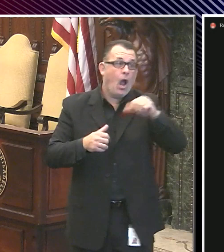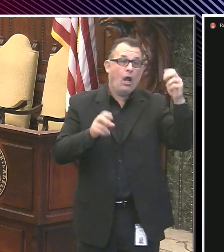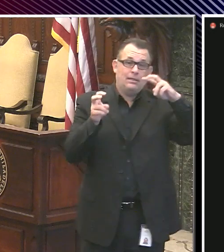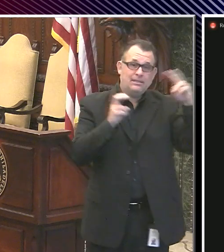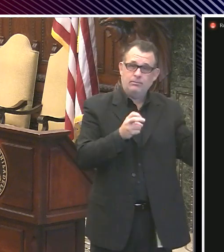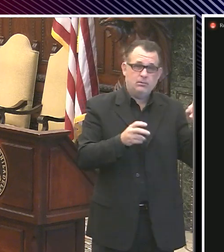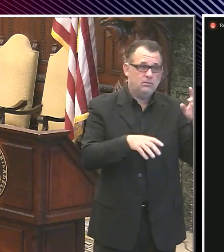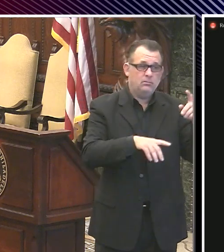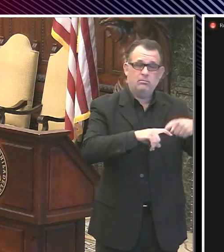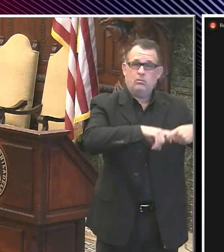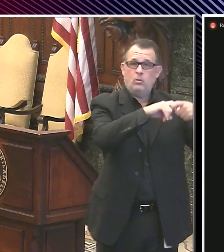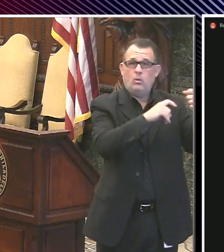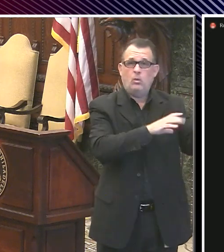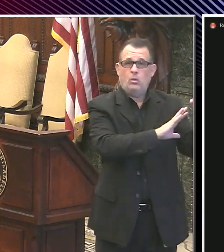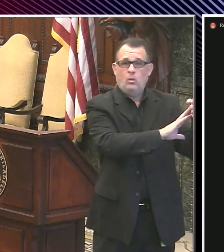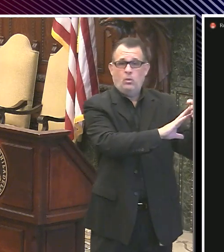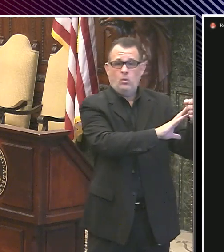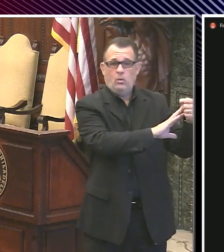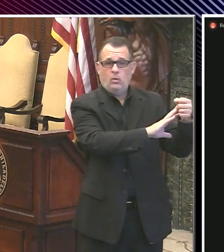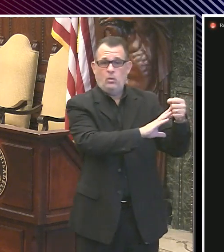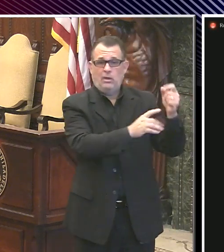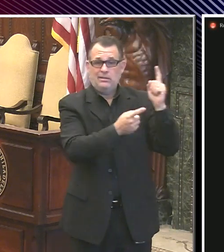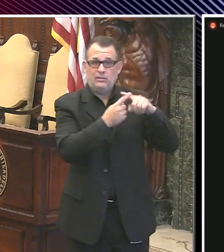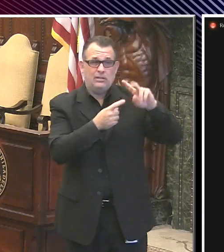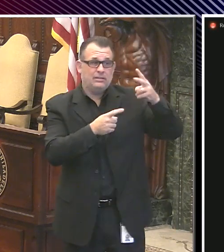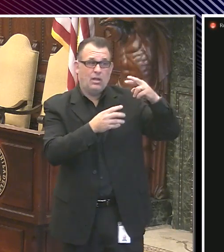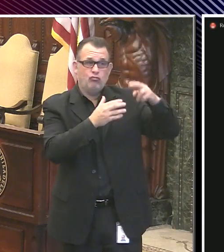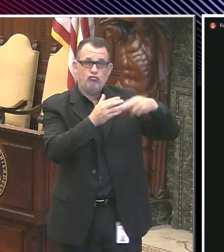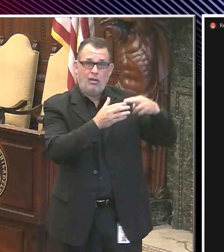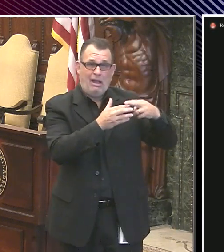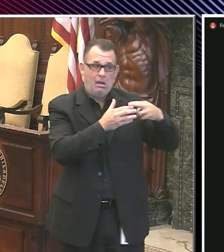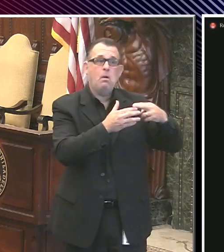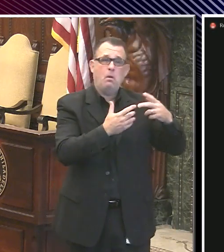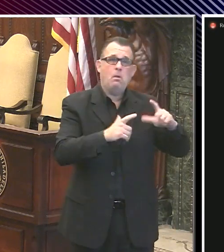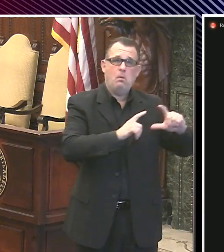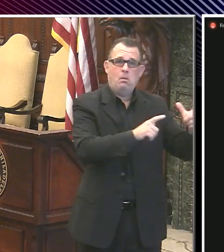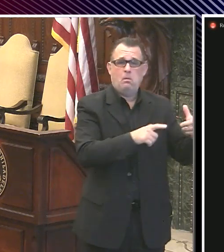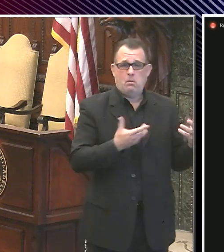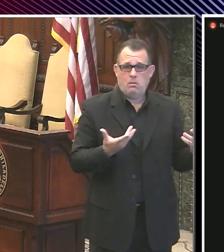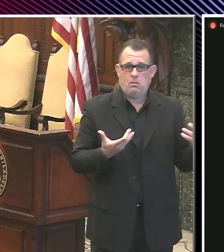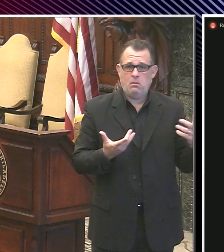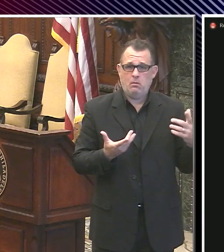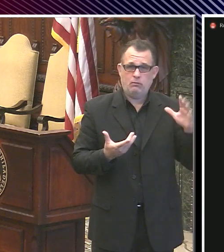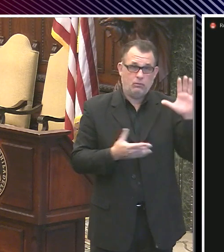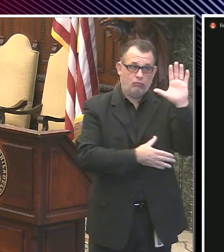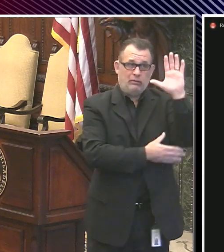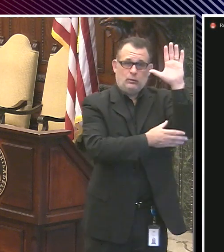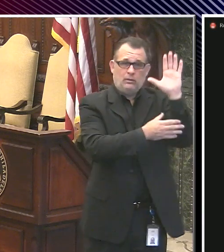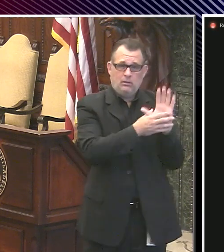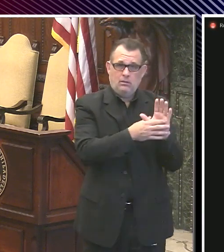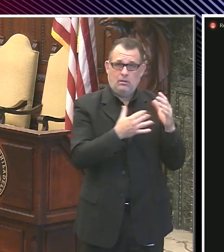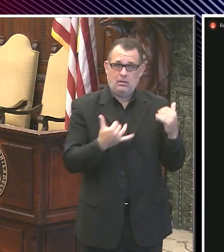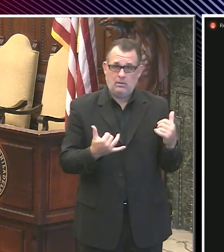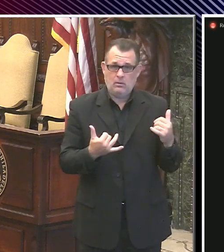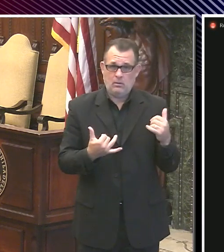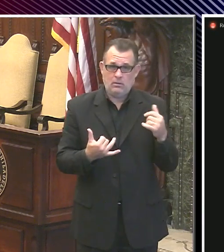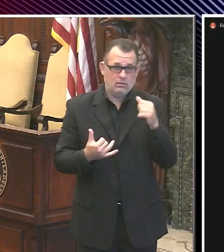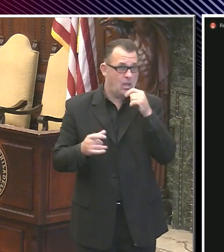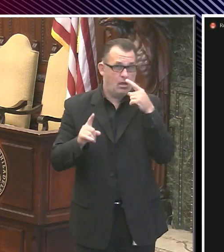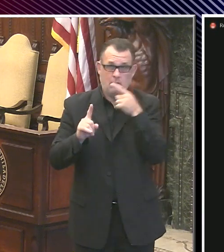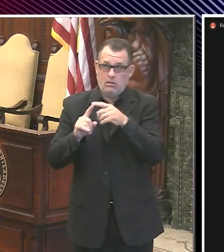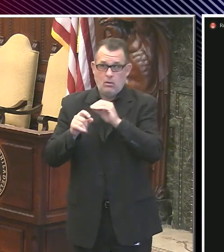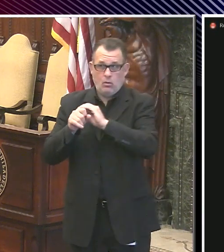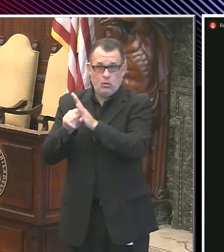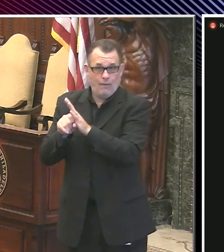them until the second round of questions. If your hand is raised now and your question is not on COVID or the